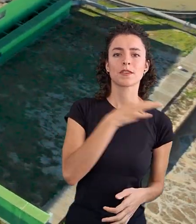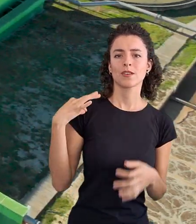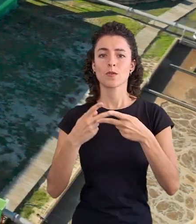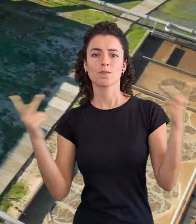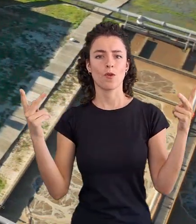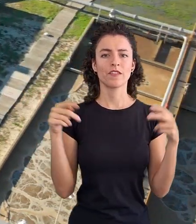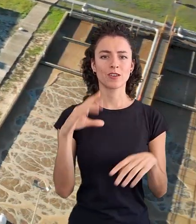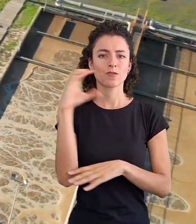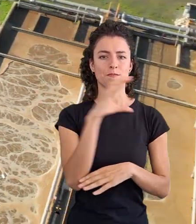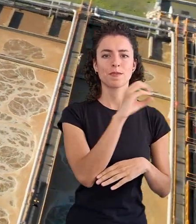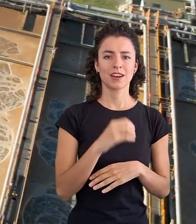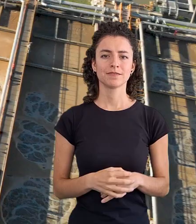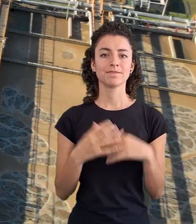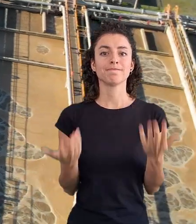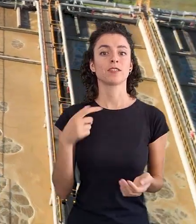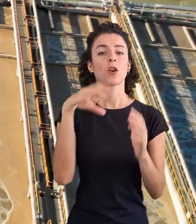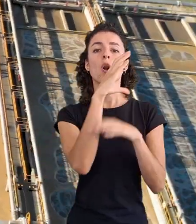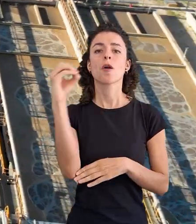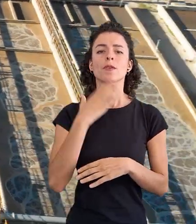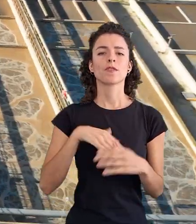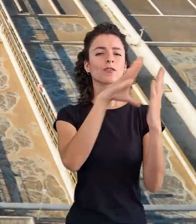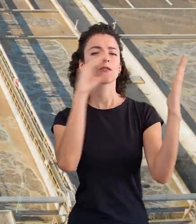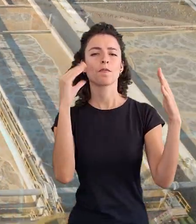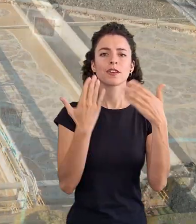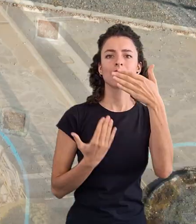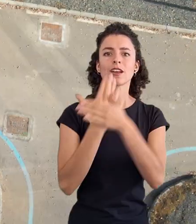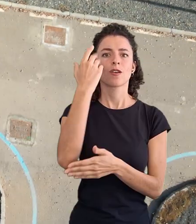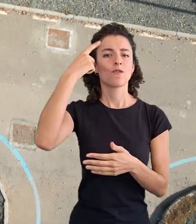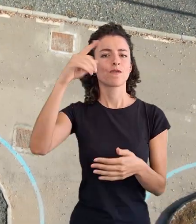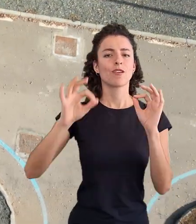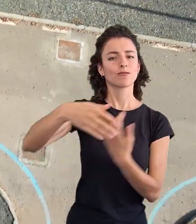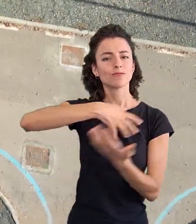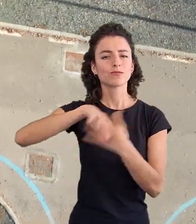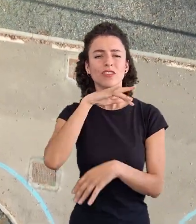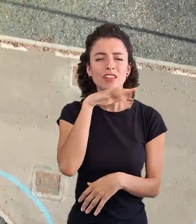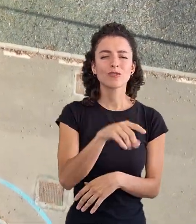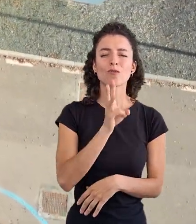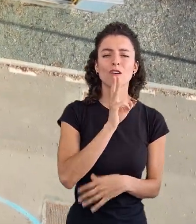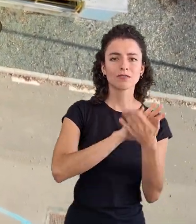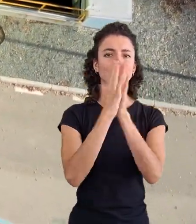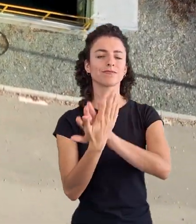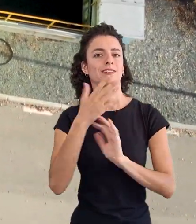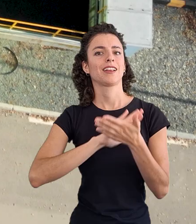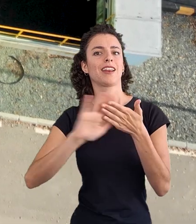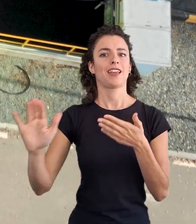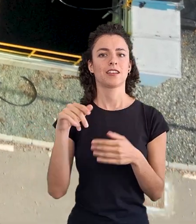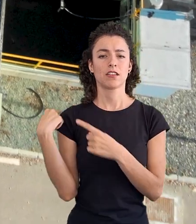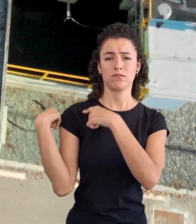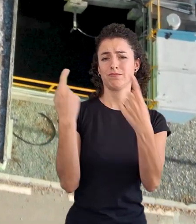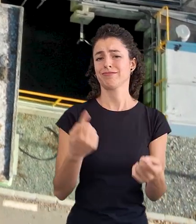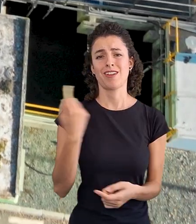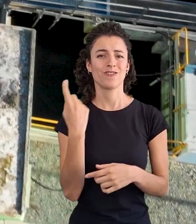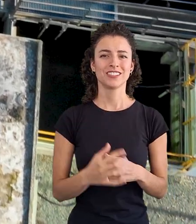Emasagra, as a prime model of public and private cooperation, has stood at the vanguard of wastewater treatment for